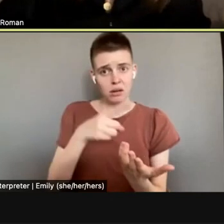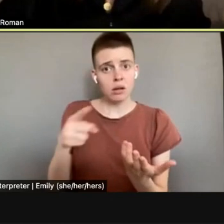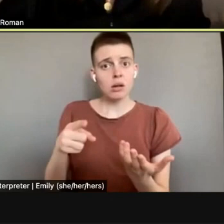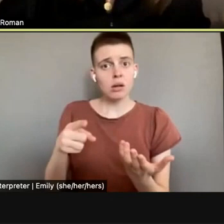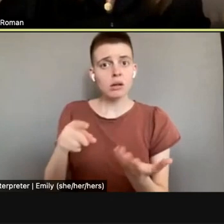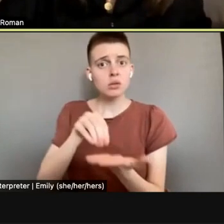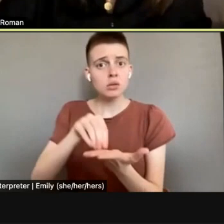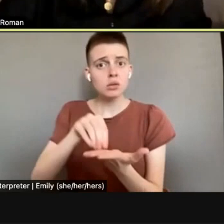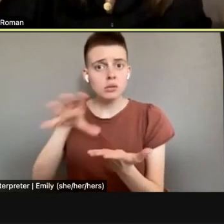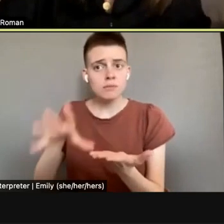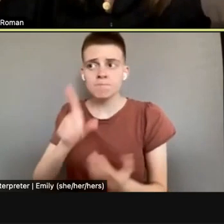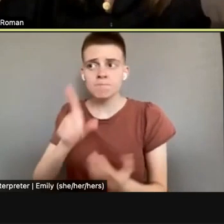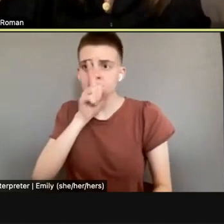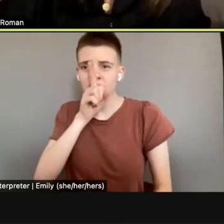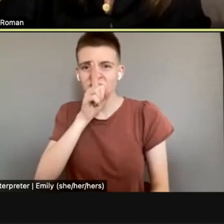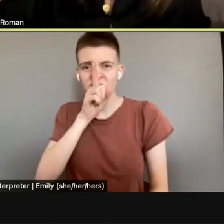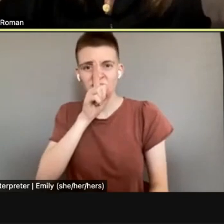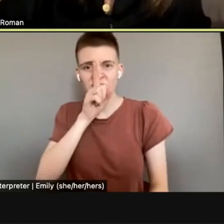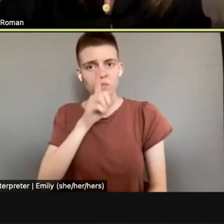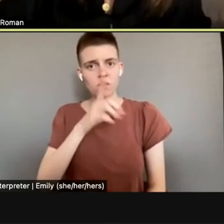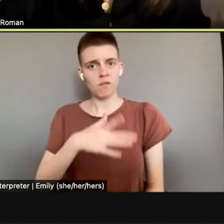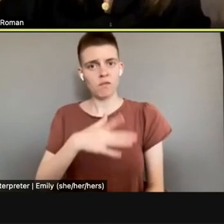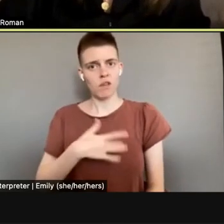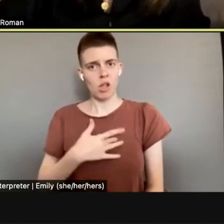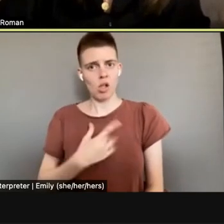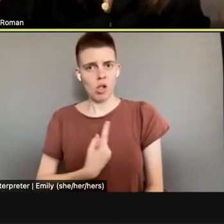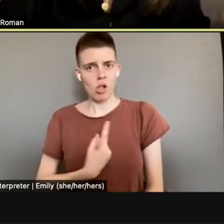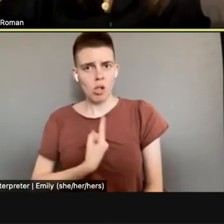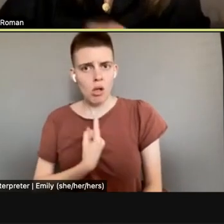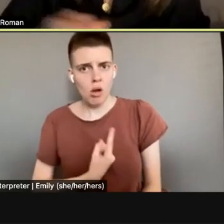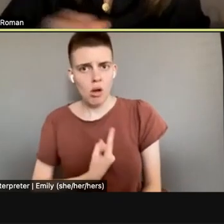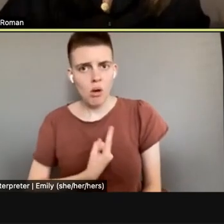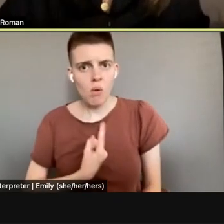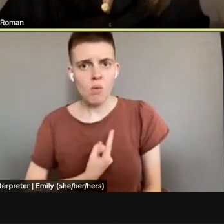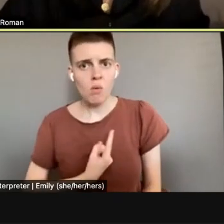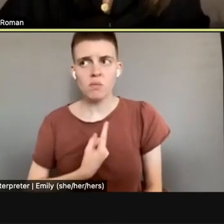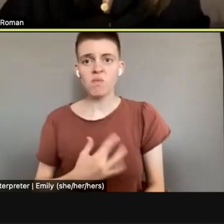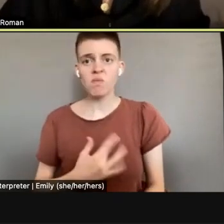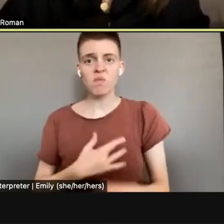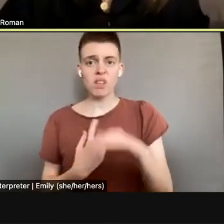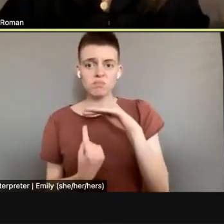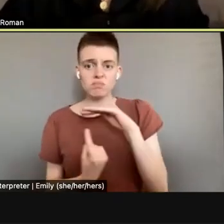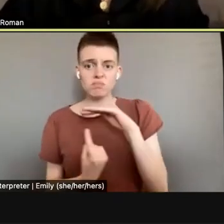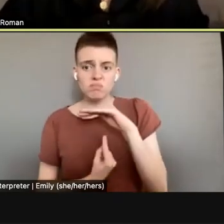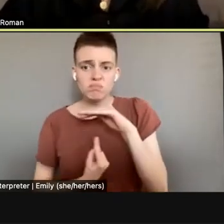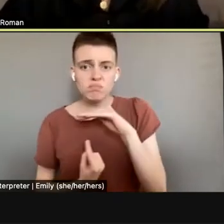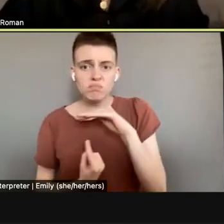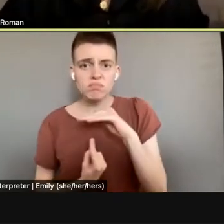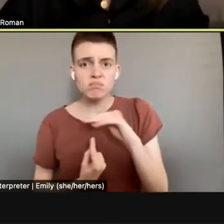lonely, isolated? I bet they do.